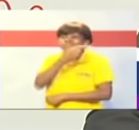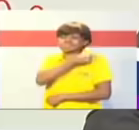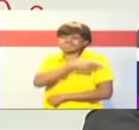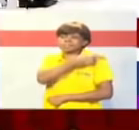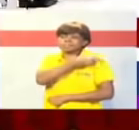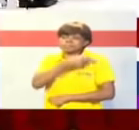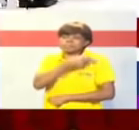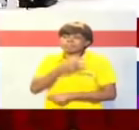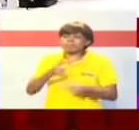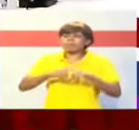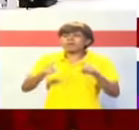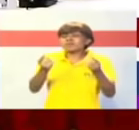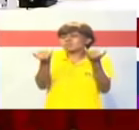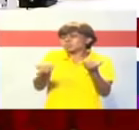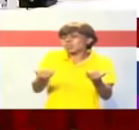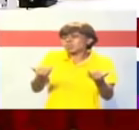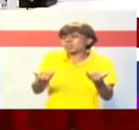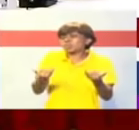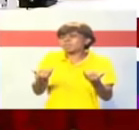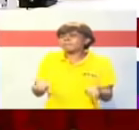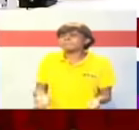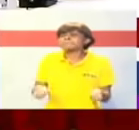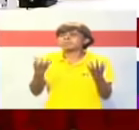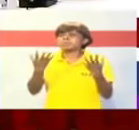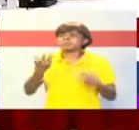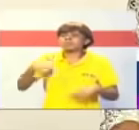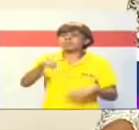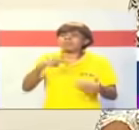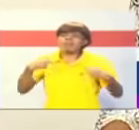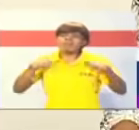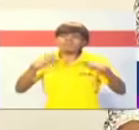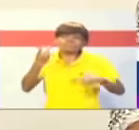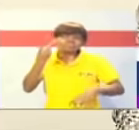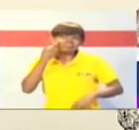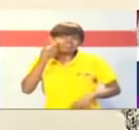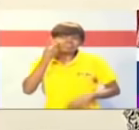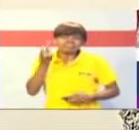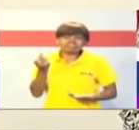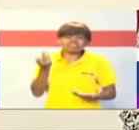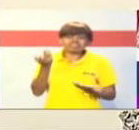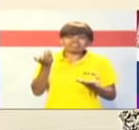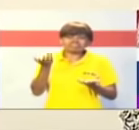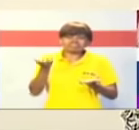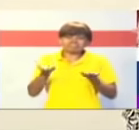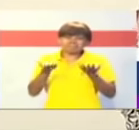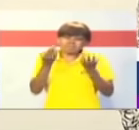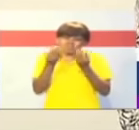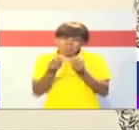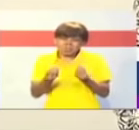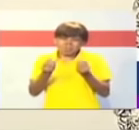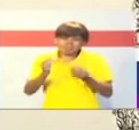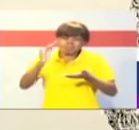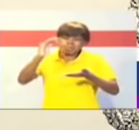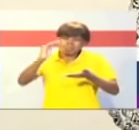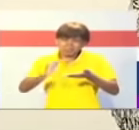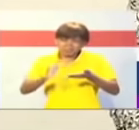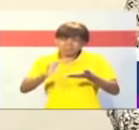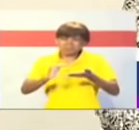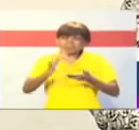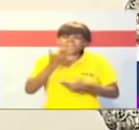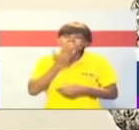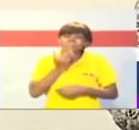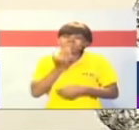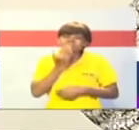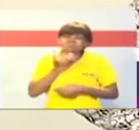sometimes asymptomatic cases. Professor. Thank you very much. So your question is about displacement